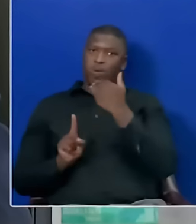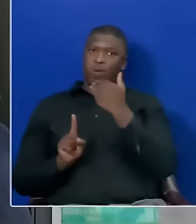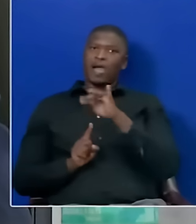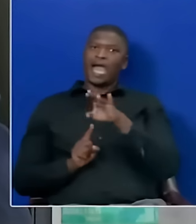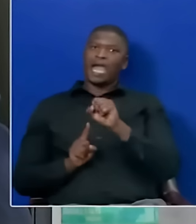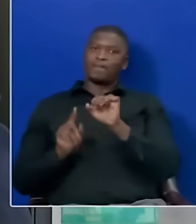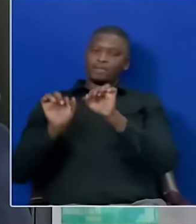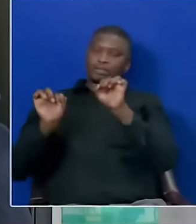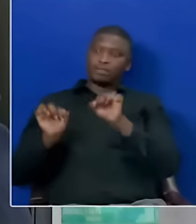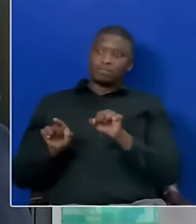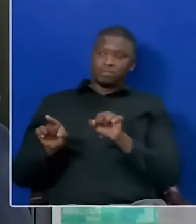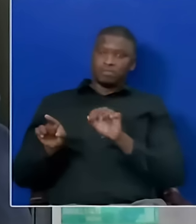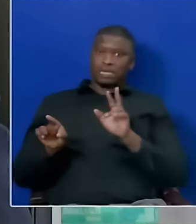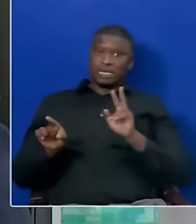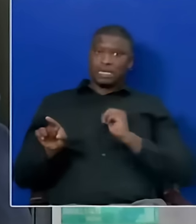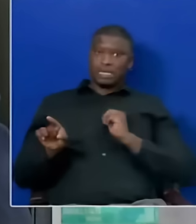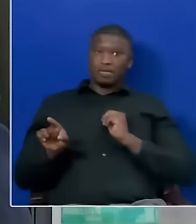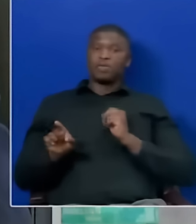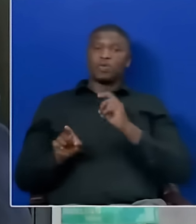the following lap number